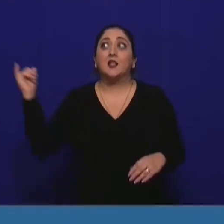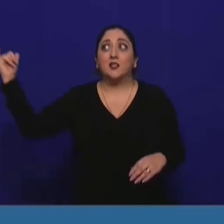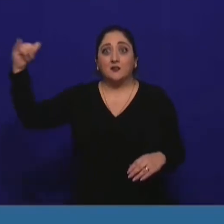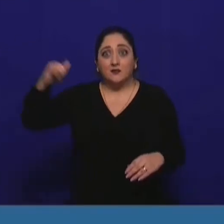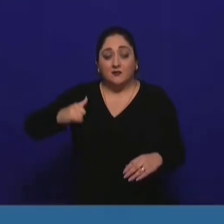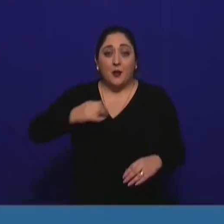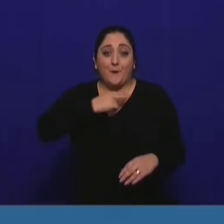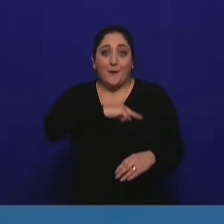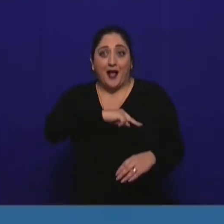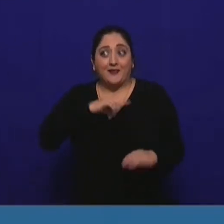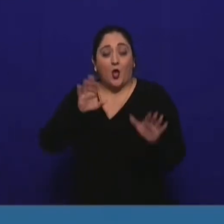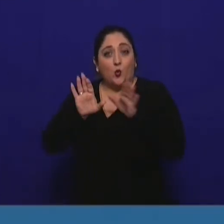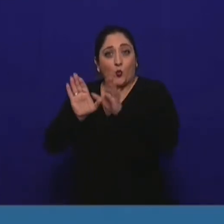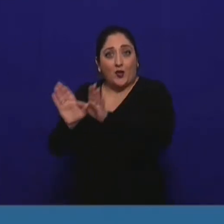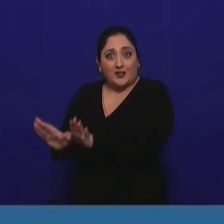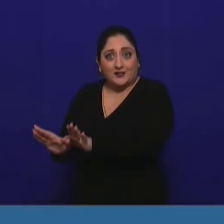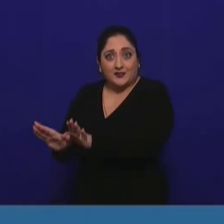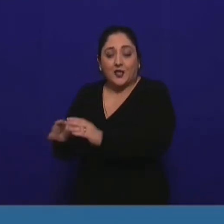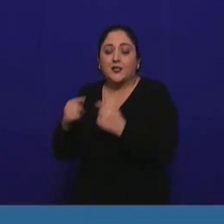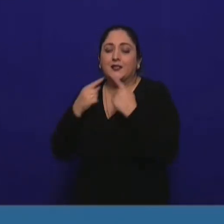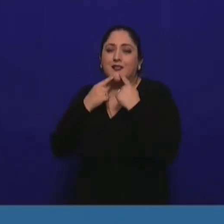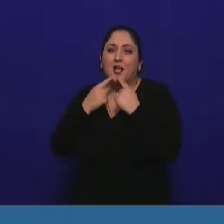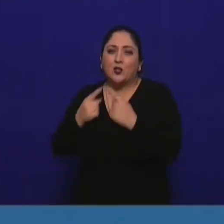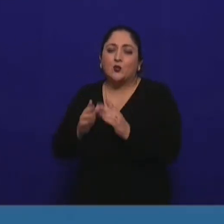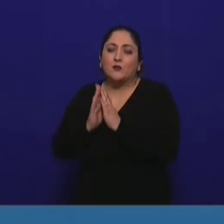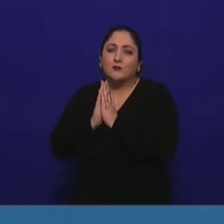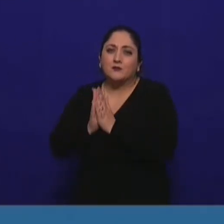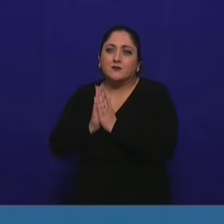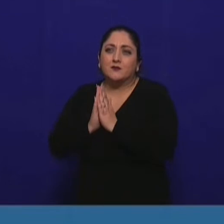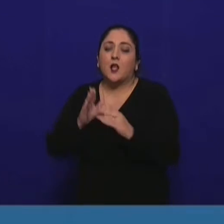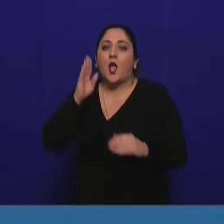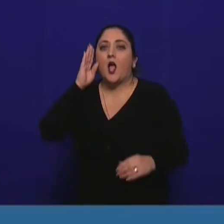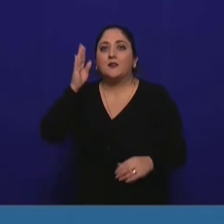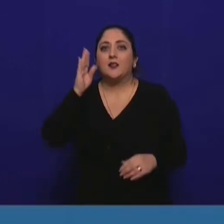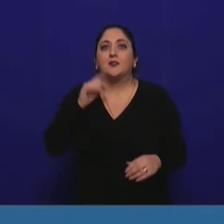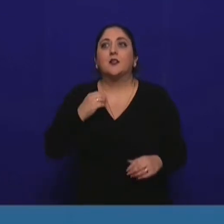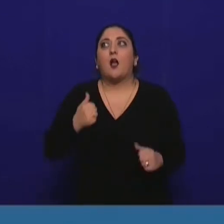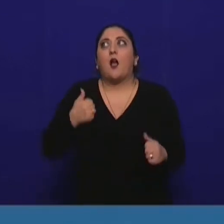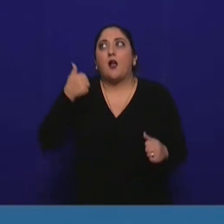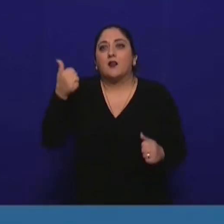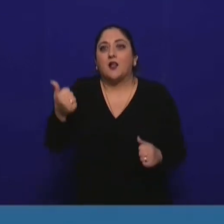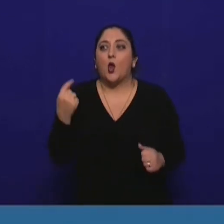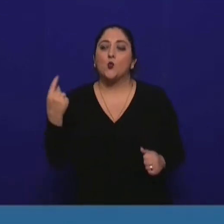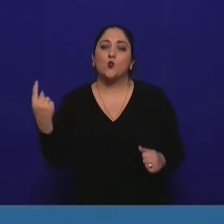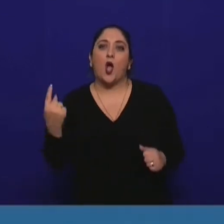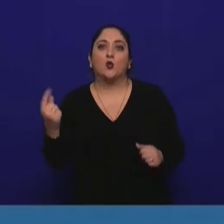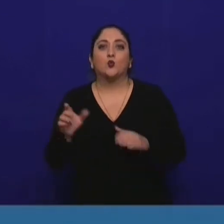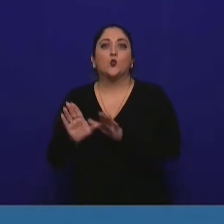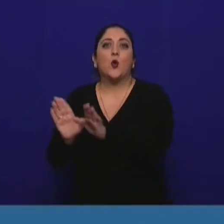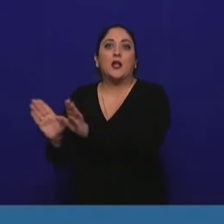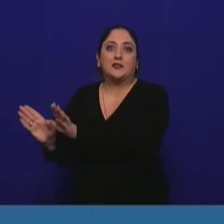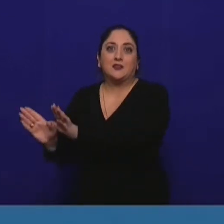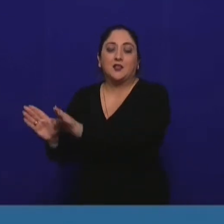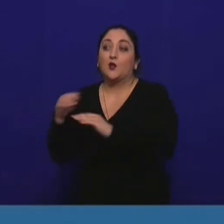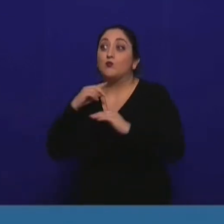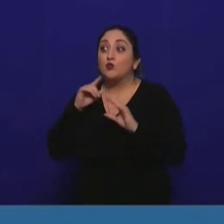aħna ngħidulhom biex jevitaw kemm jistgħu li huma joqogħdu f'postijiet fejn hemm persuni oħrajn. Ħalli jekk huma